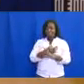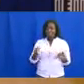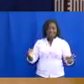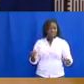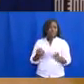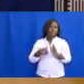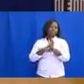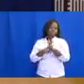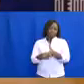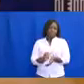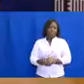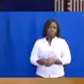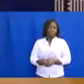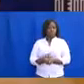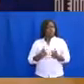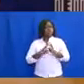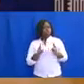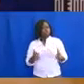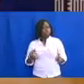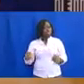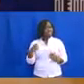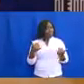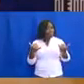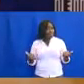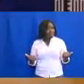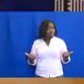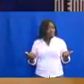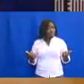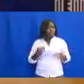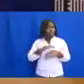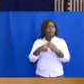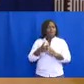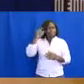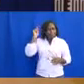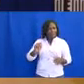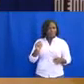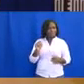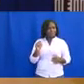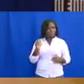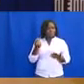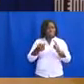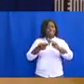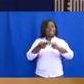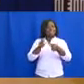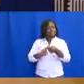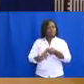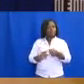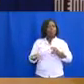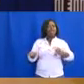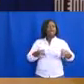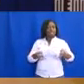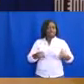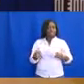of the virus. So, our scrutiny, in effect, must be on the number of active cases,